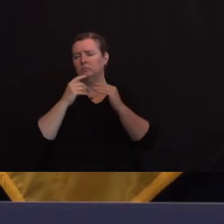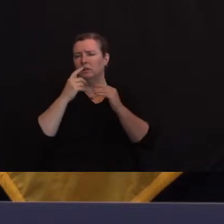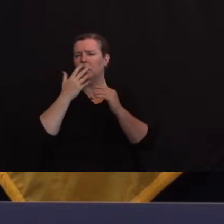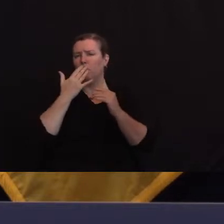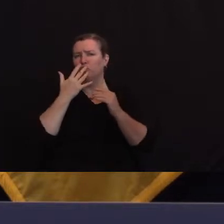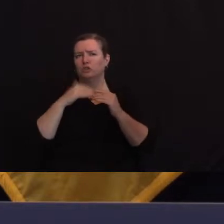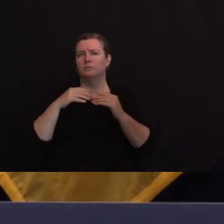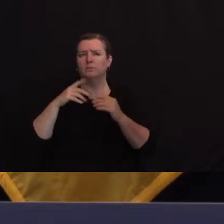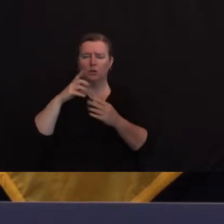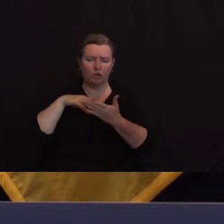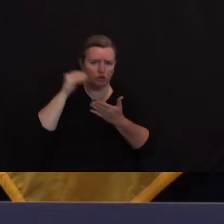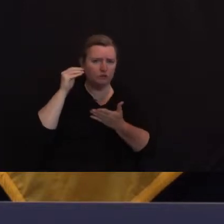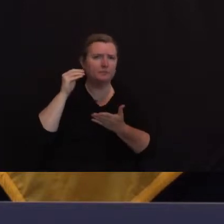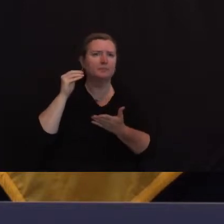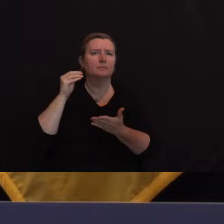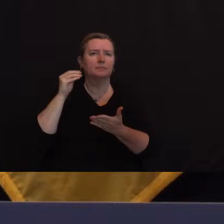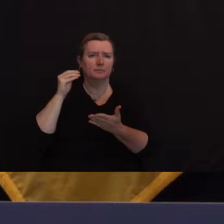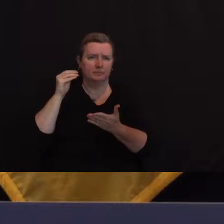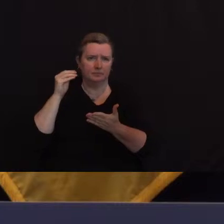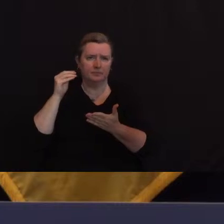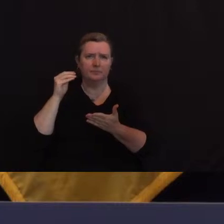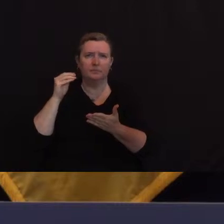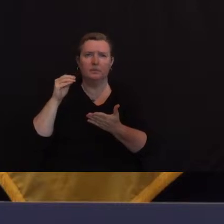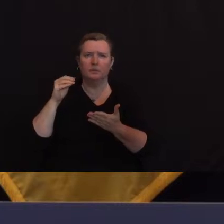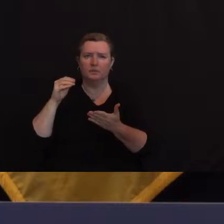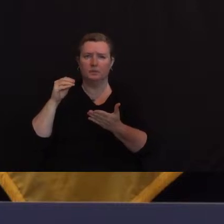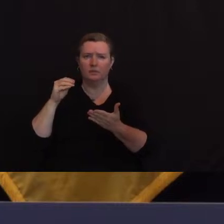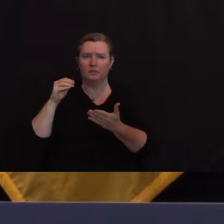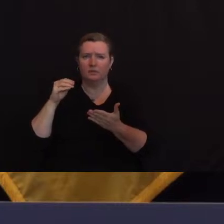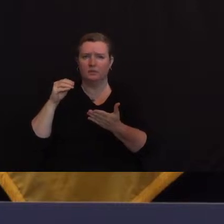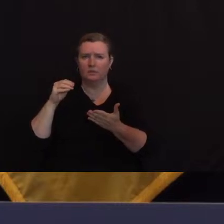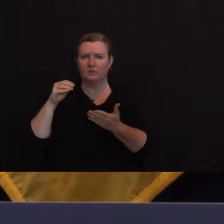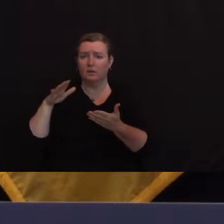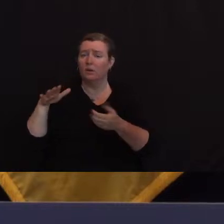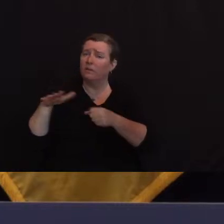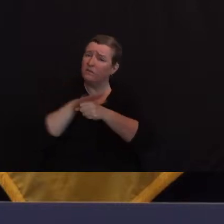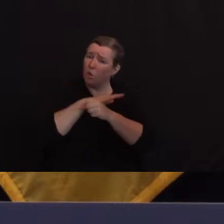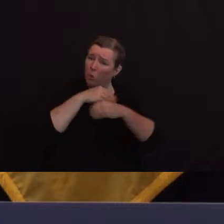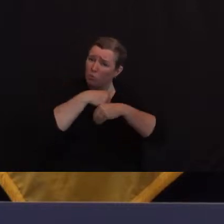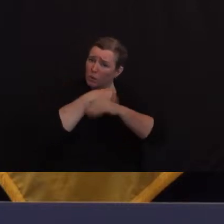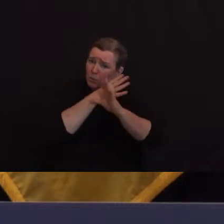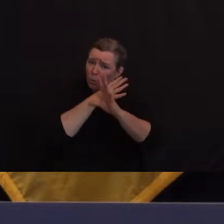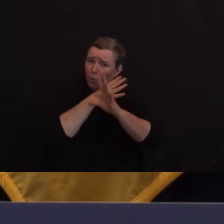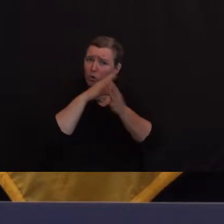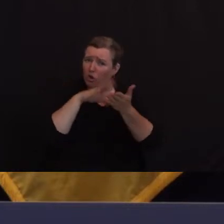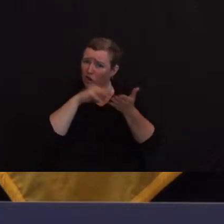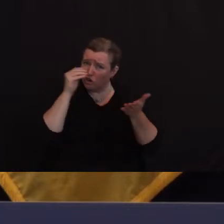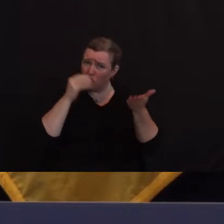And if not, why not?